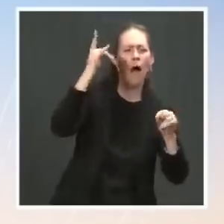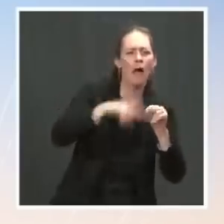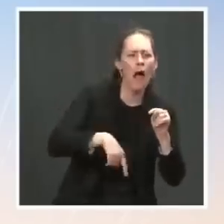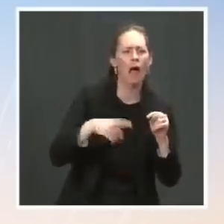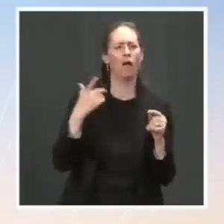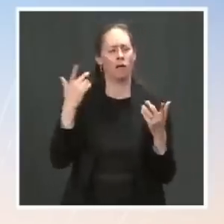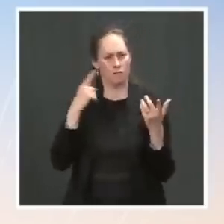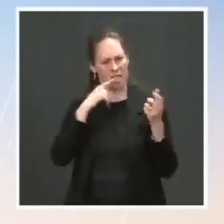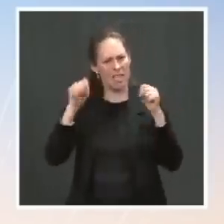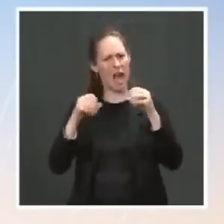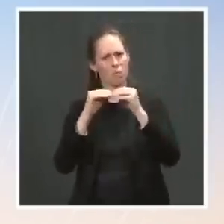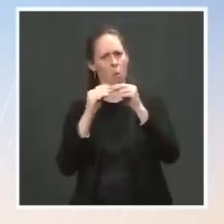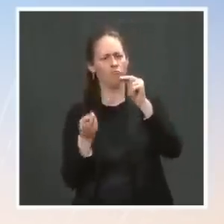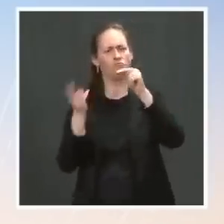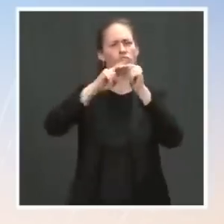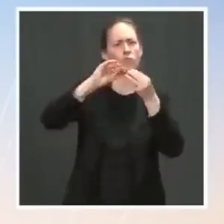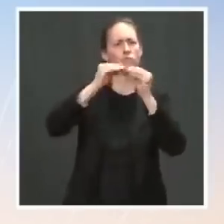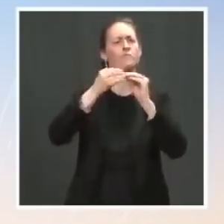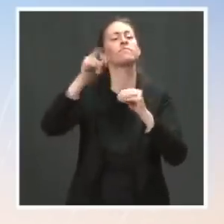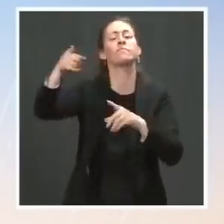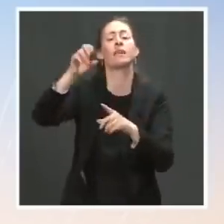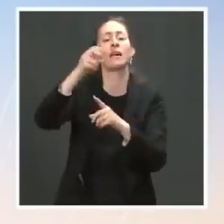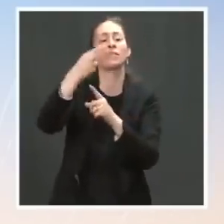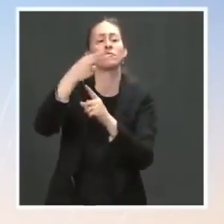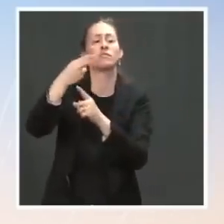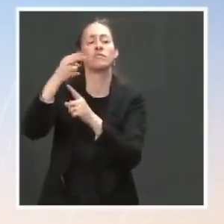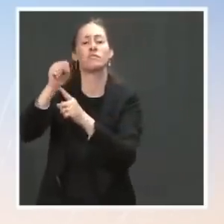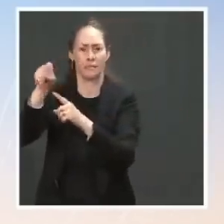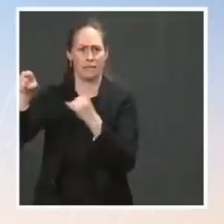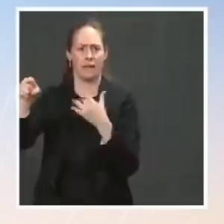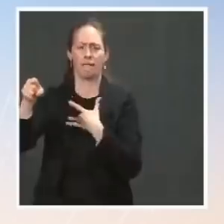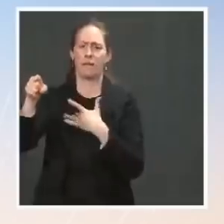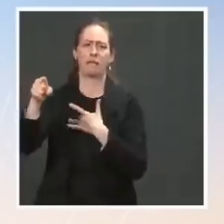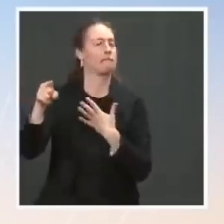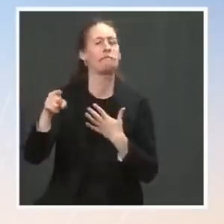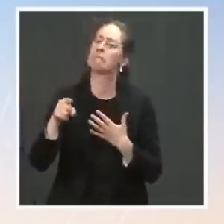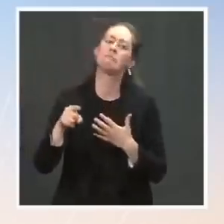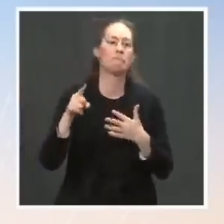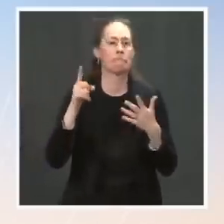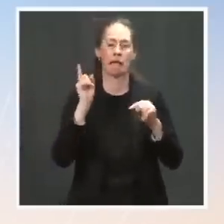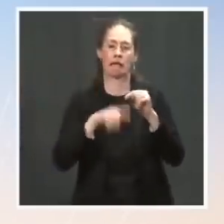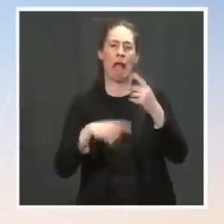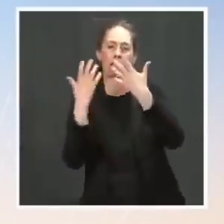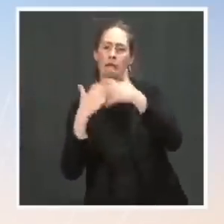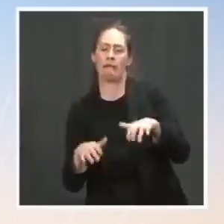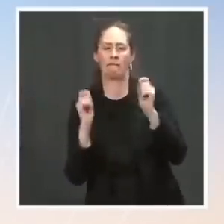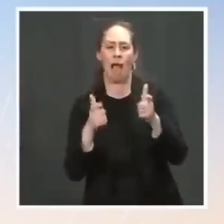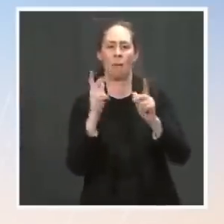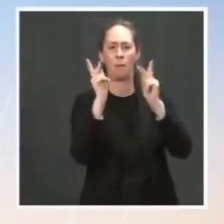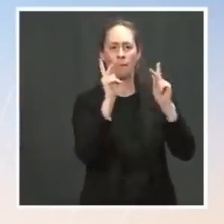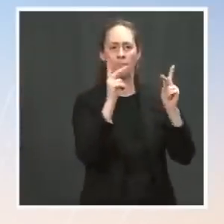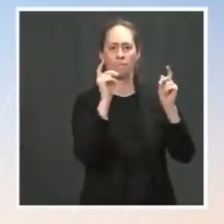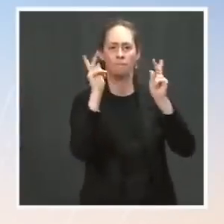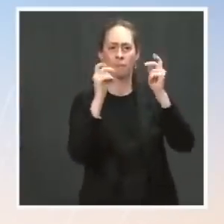if the State Department or HHS determined that they couldn't, process the refugees, just not hit that number. As you said yesterday